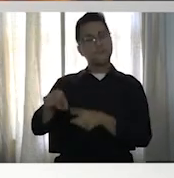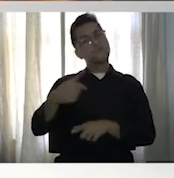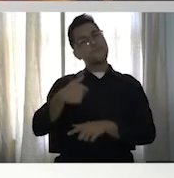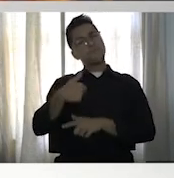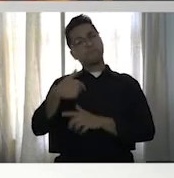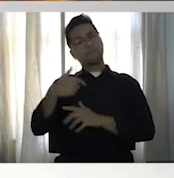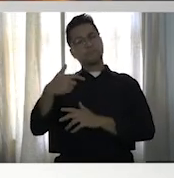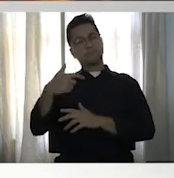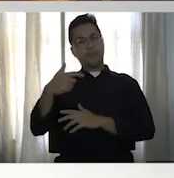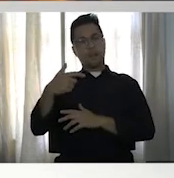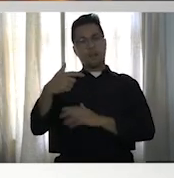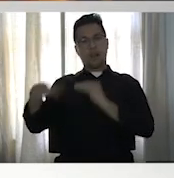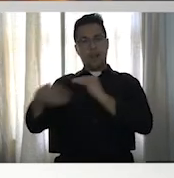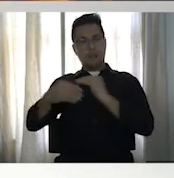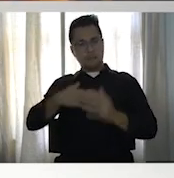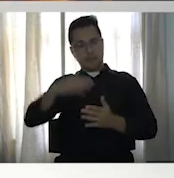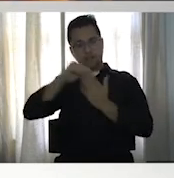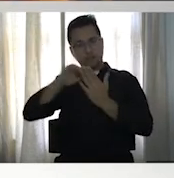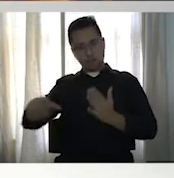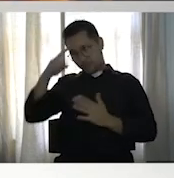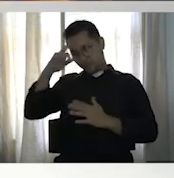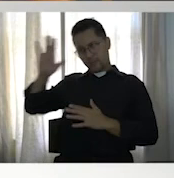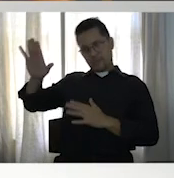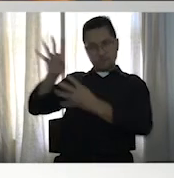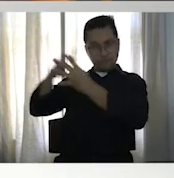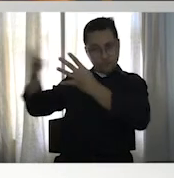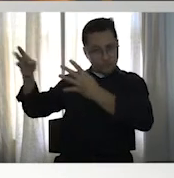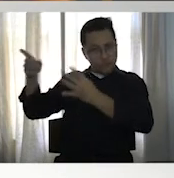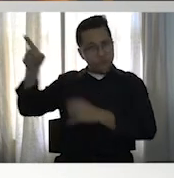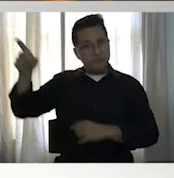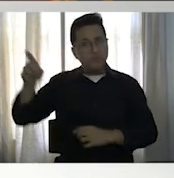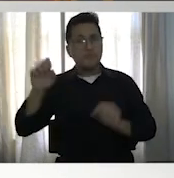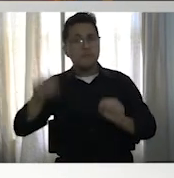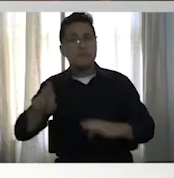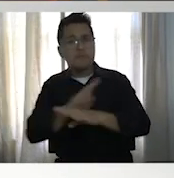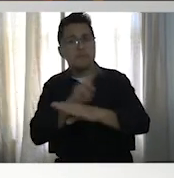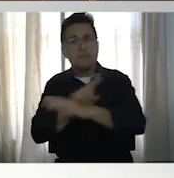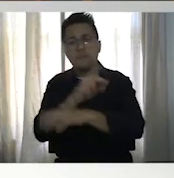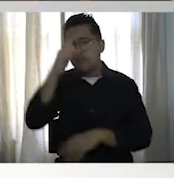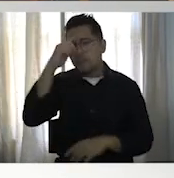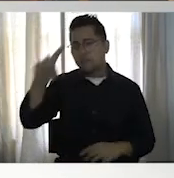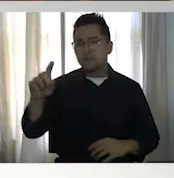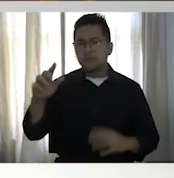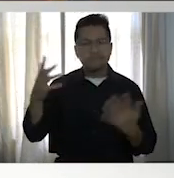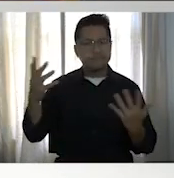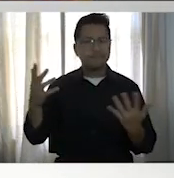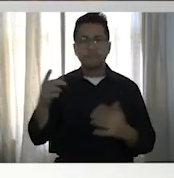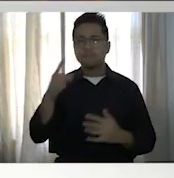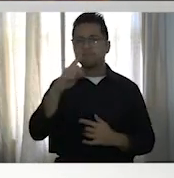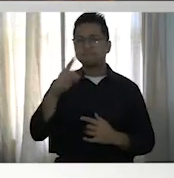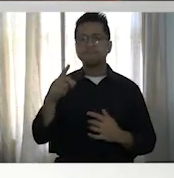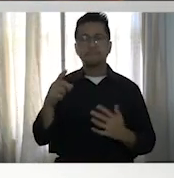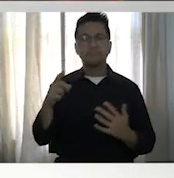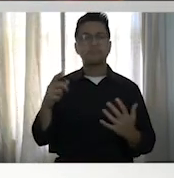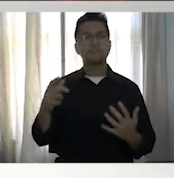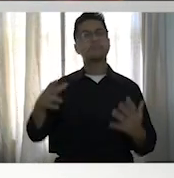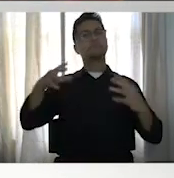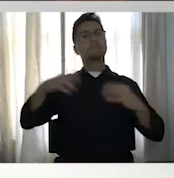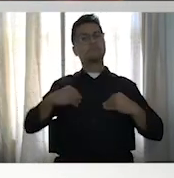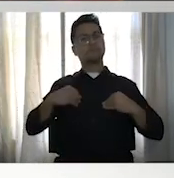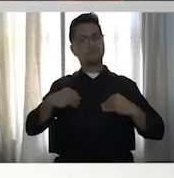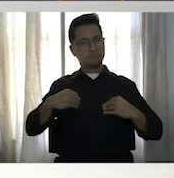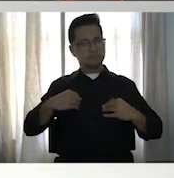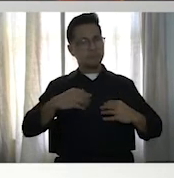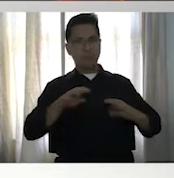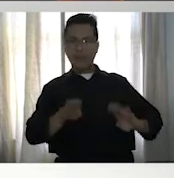my student on there. But really what it is, you can use this for very accepted